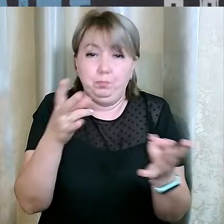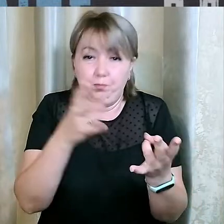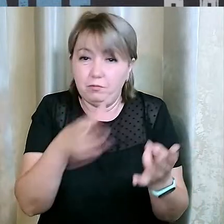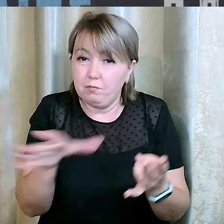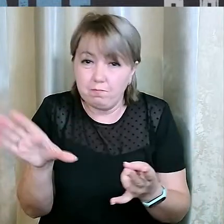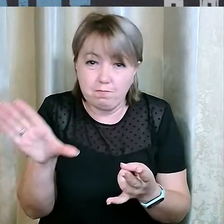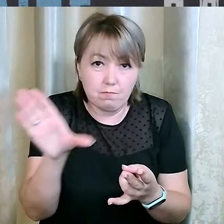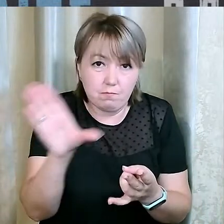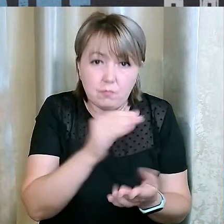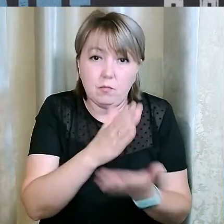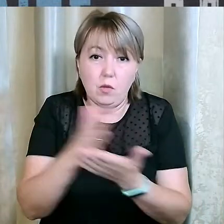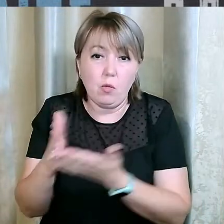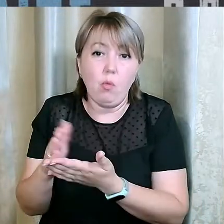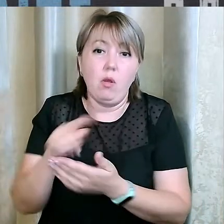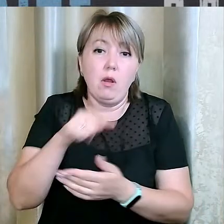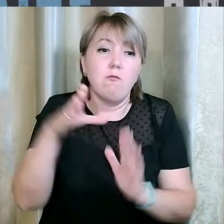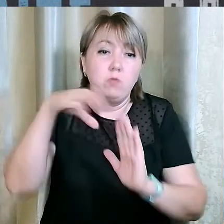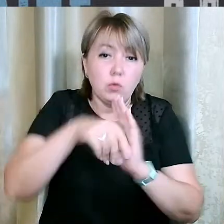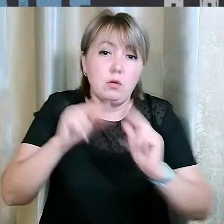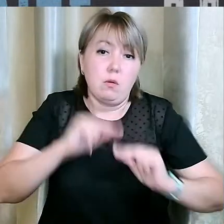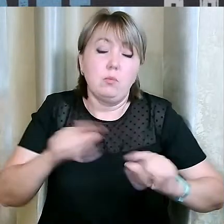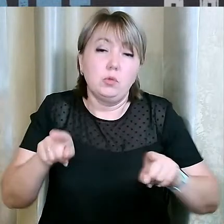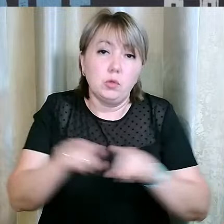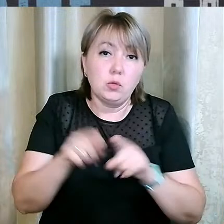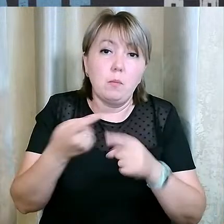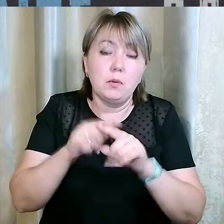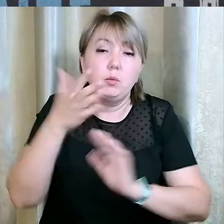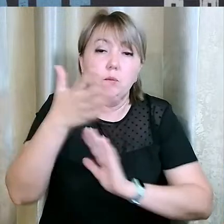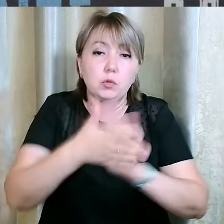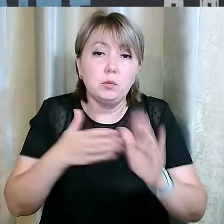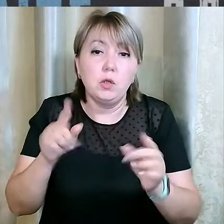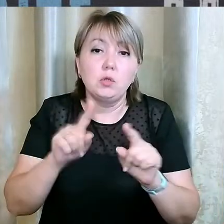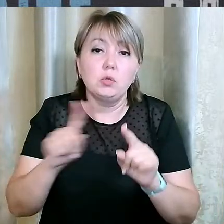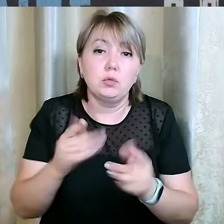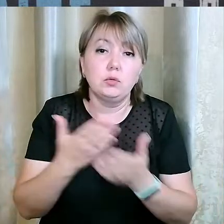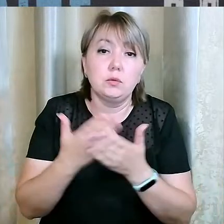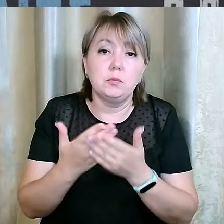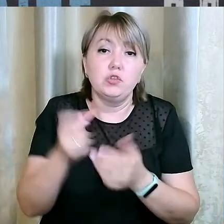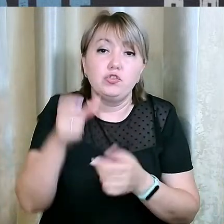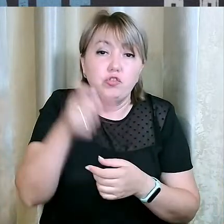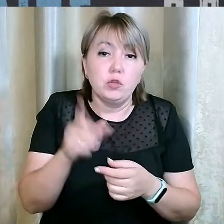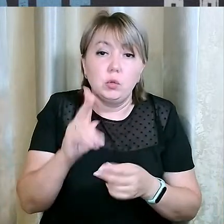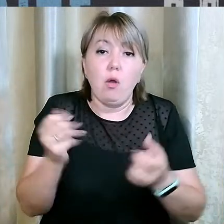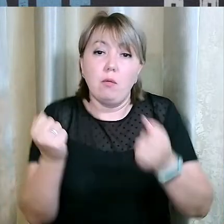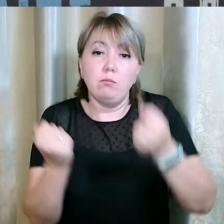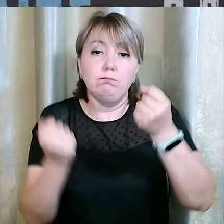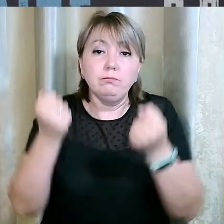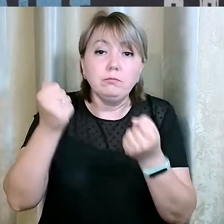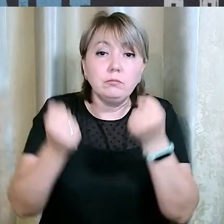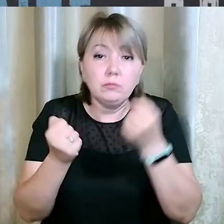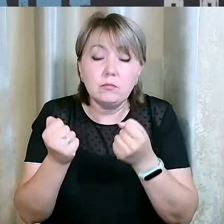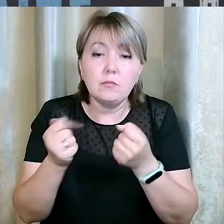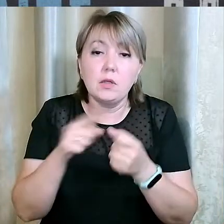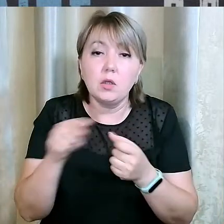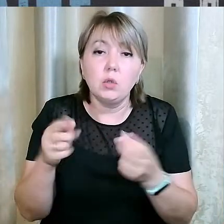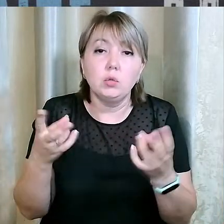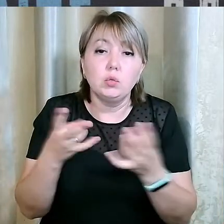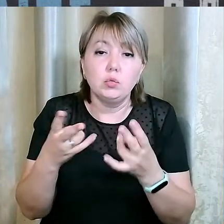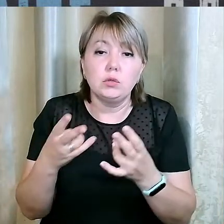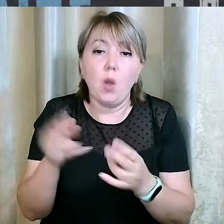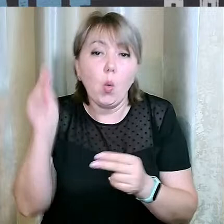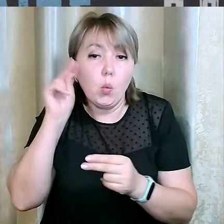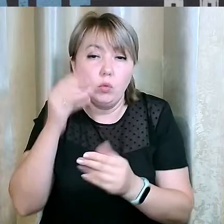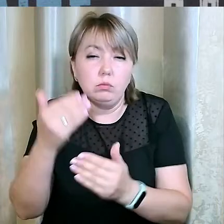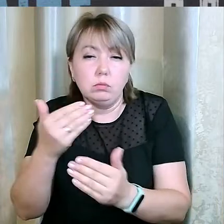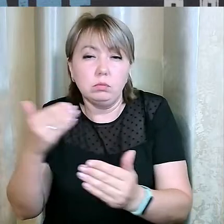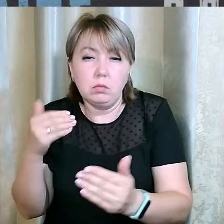combine harvester is a very painful and urgent question. It takes years to train a combine, harvester,